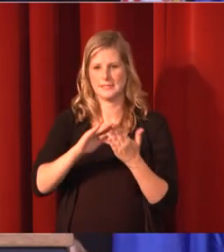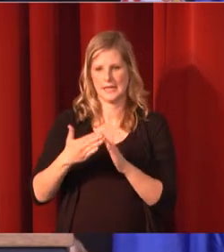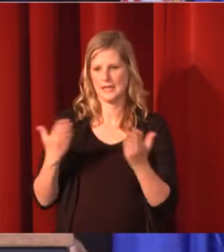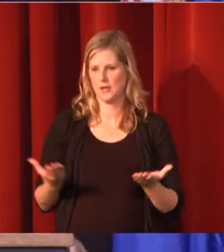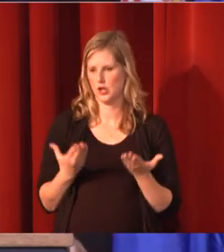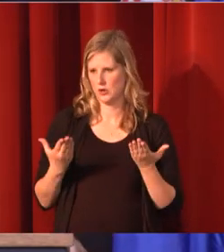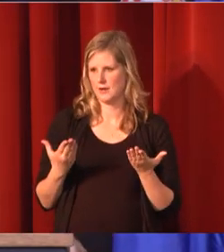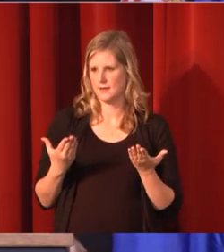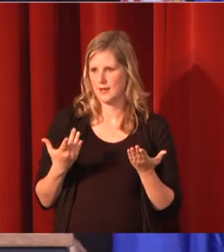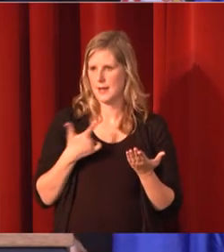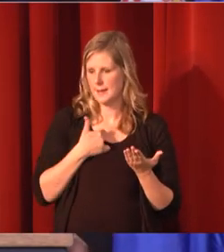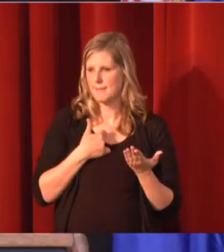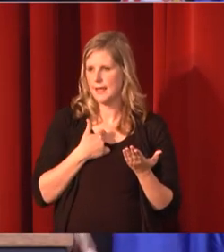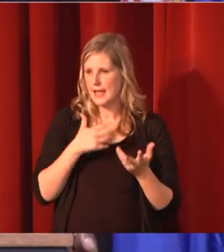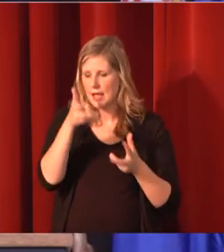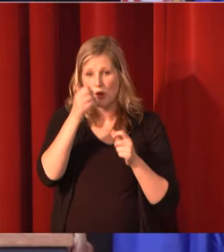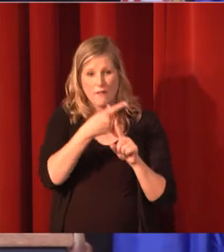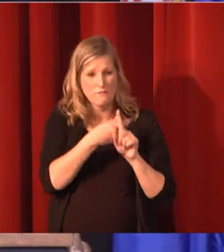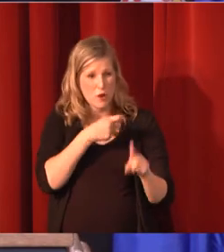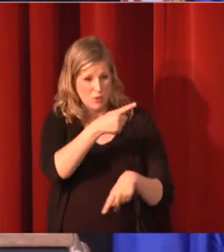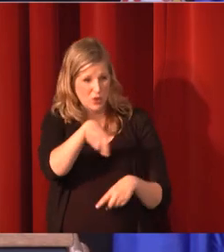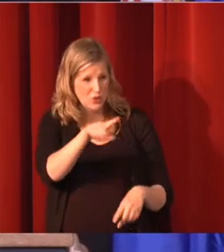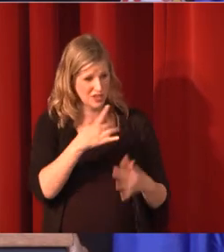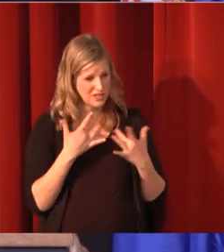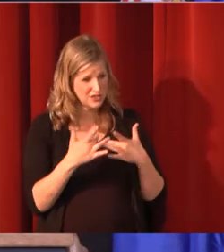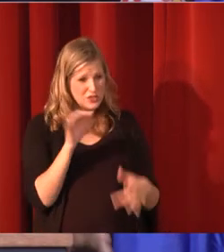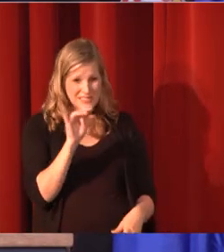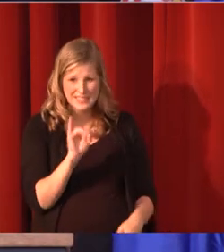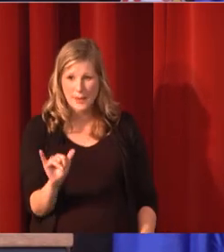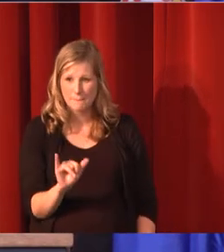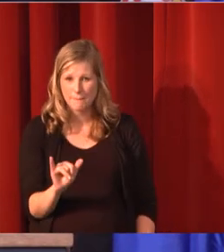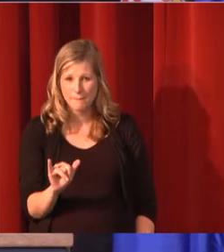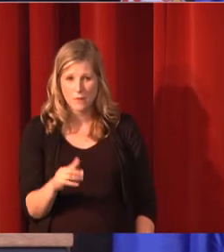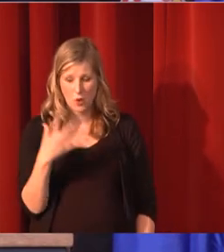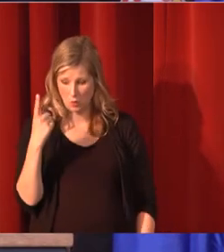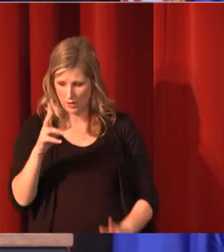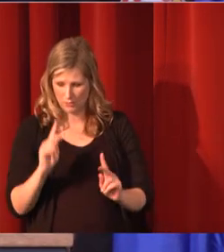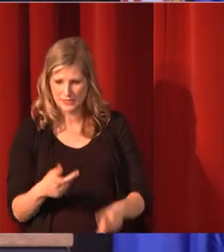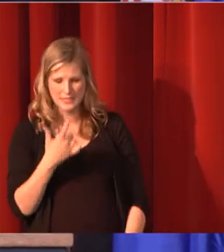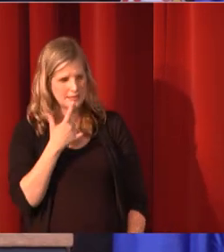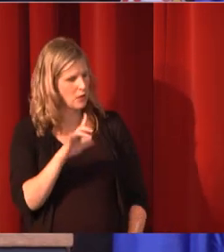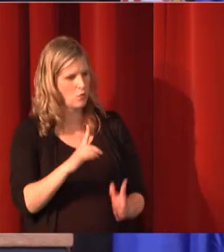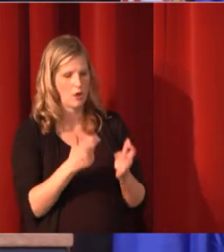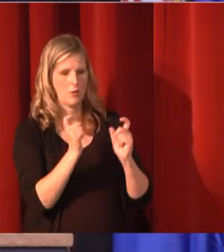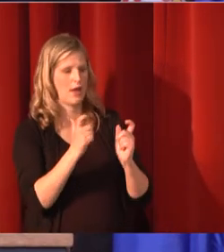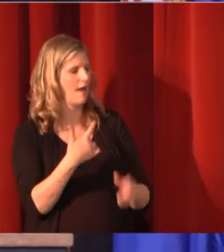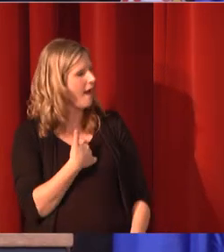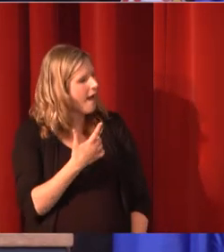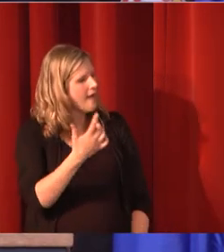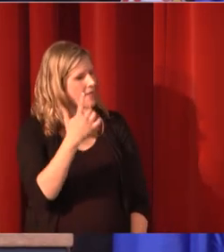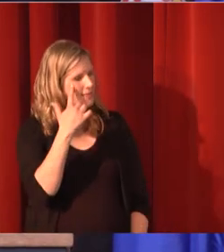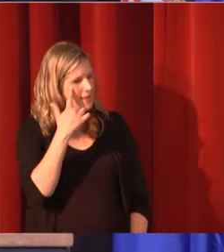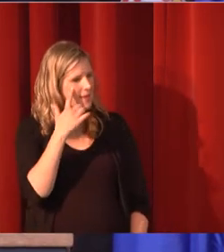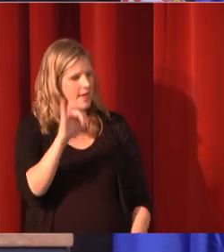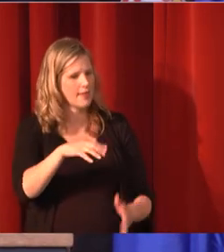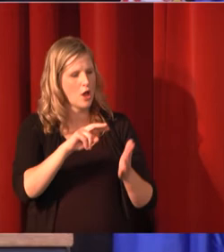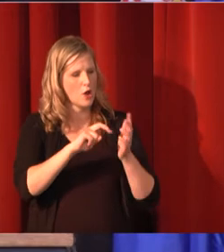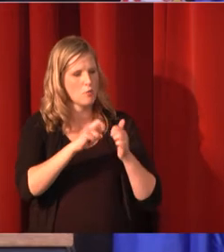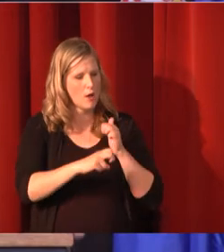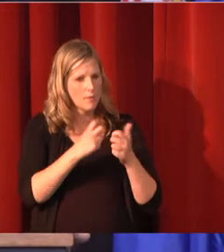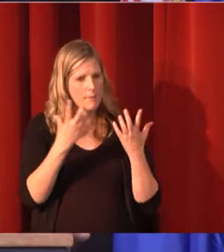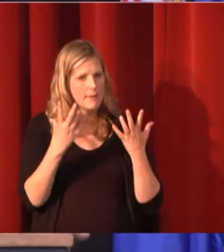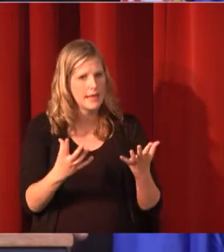I also hear from those of you who have concerns one person told me right from the beginning I think the problem